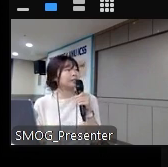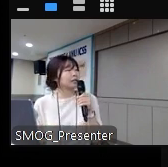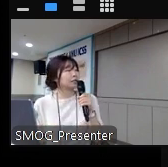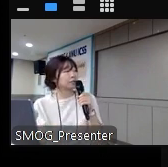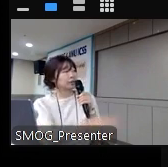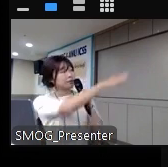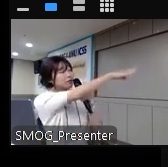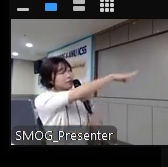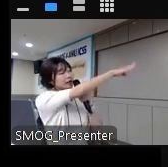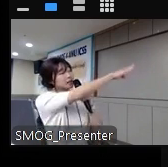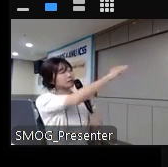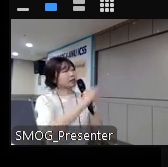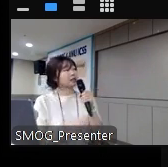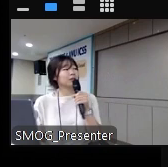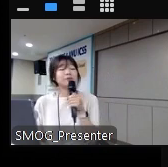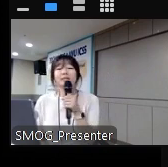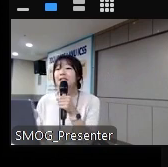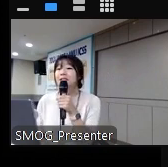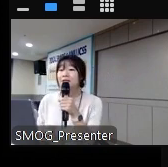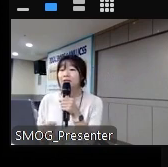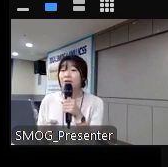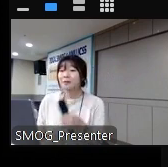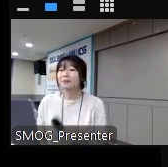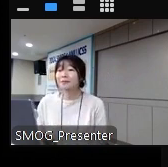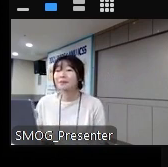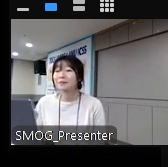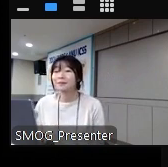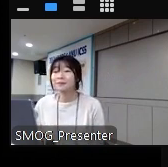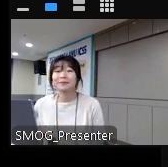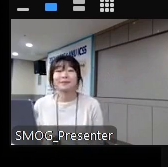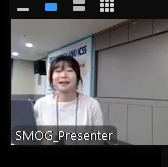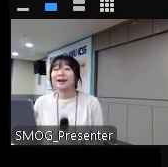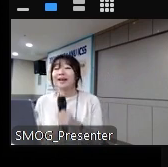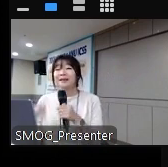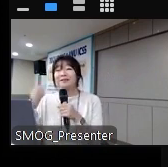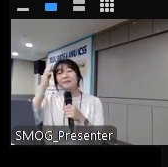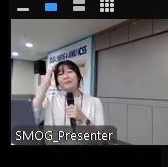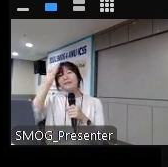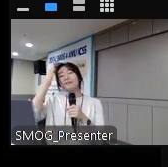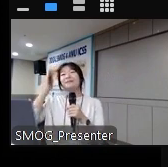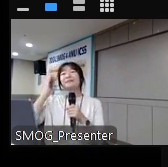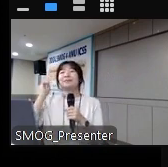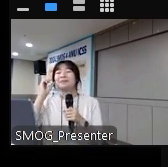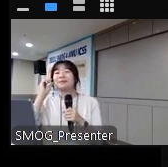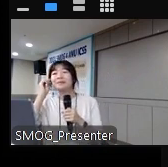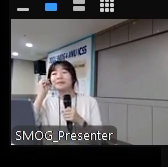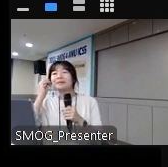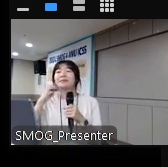signers. So maybe we might expect some differences there too. I have a comment on that too, actually, because I mean,